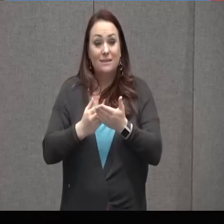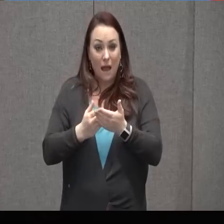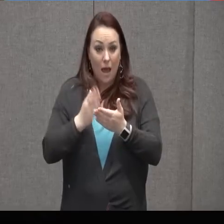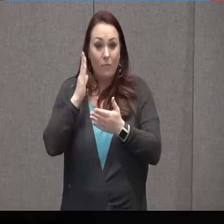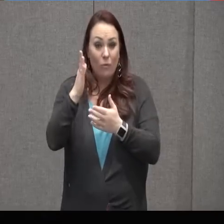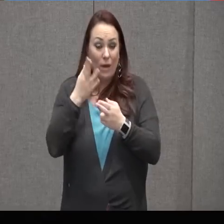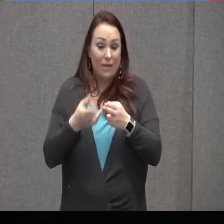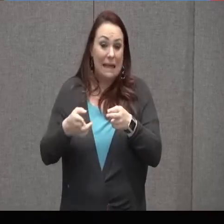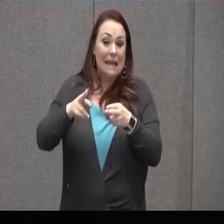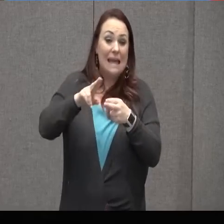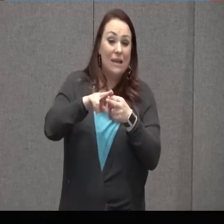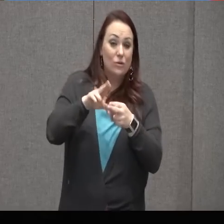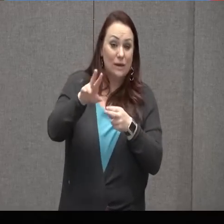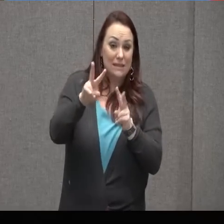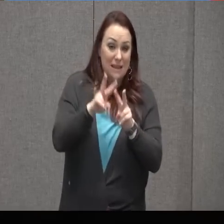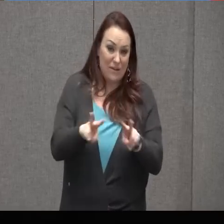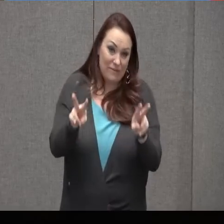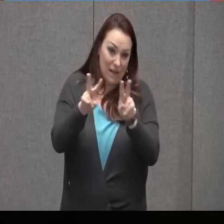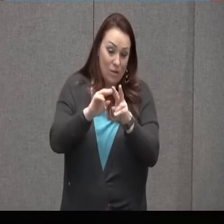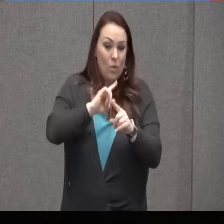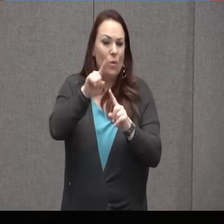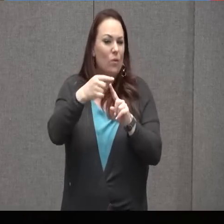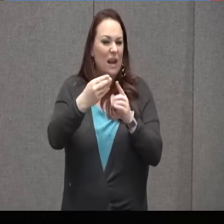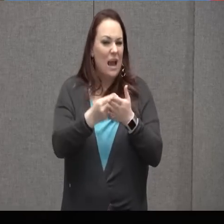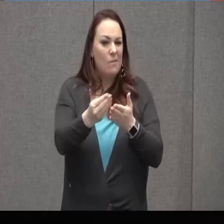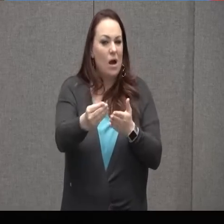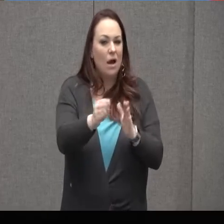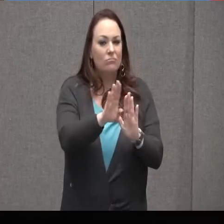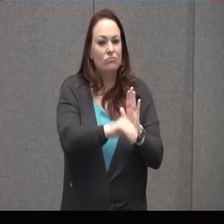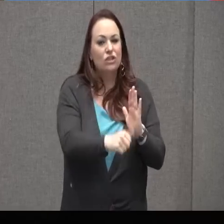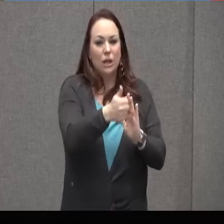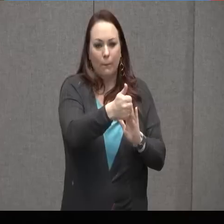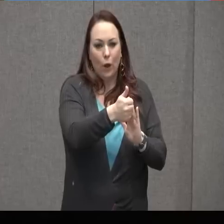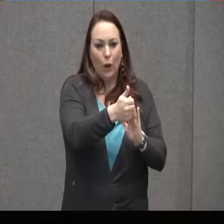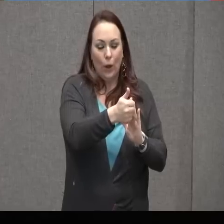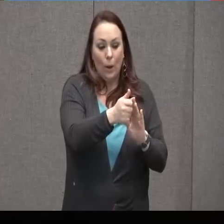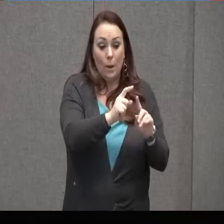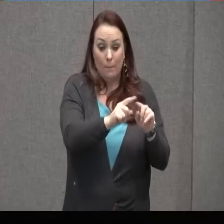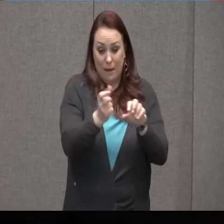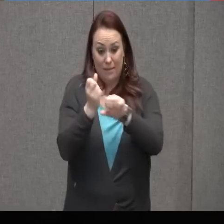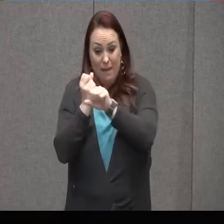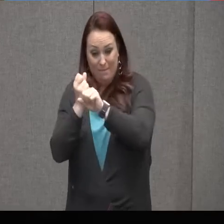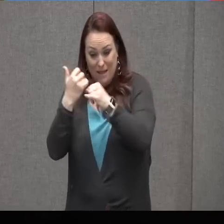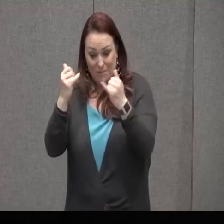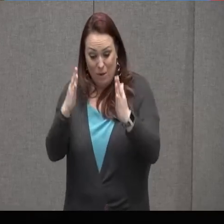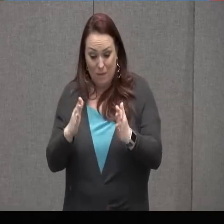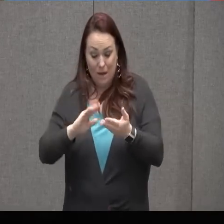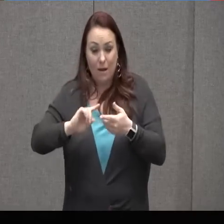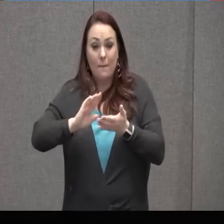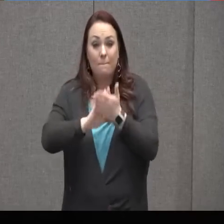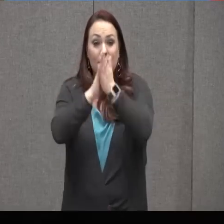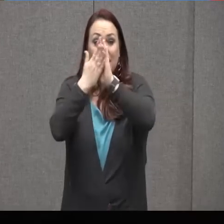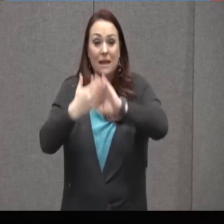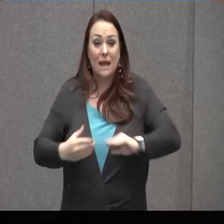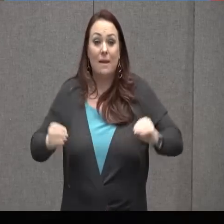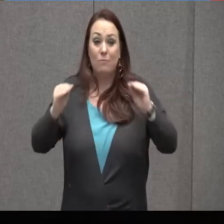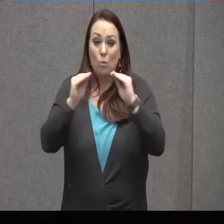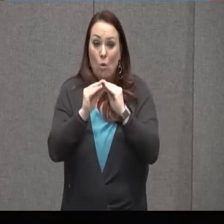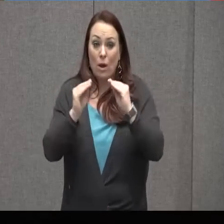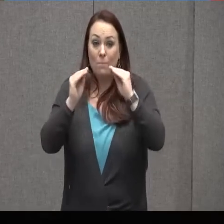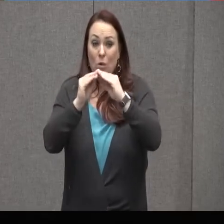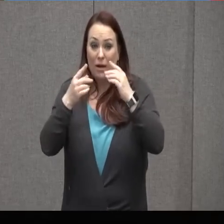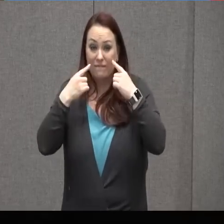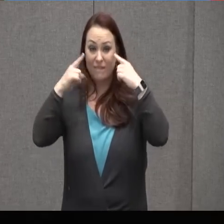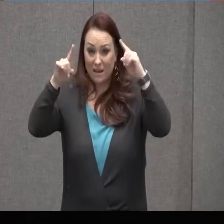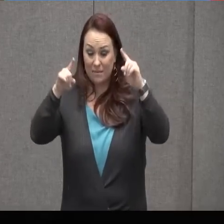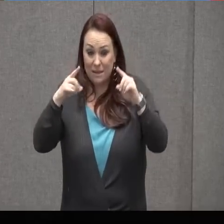I bought them, they didn't cost that much. But then as that baseball player became more famous, maybe went on to win